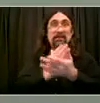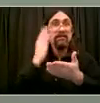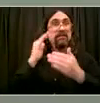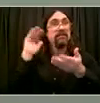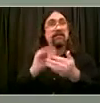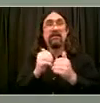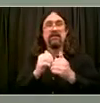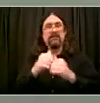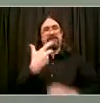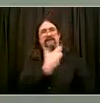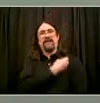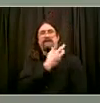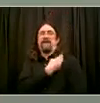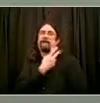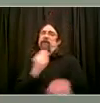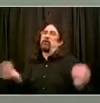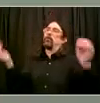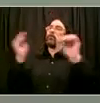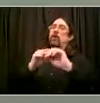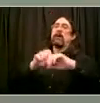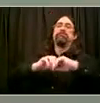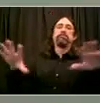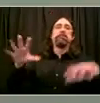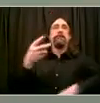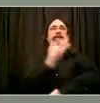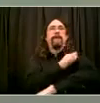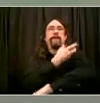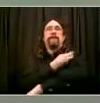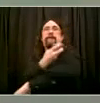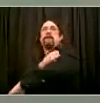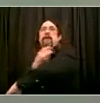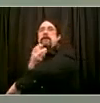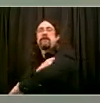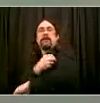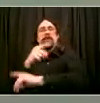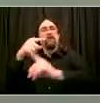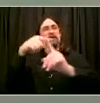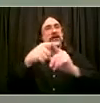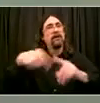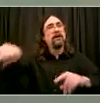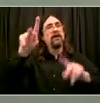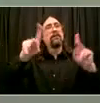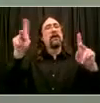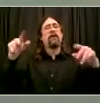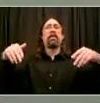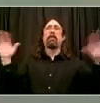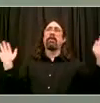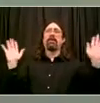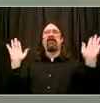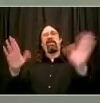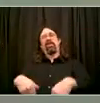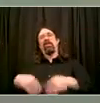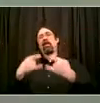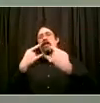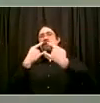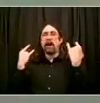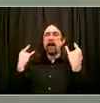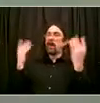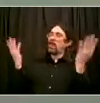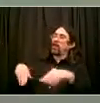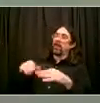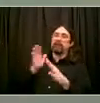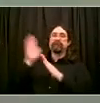less effective with some of the variants, they are still effective. Your chances of being infected with the regular strain, we'll call the wild type